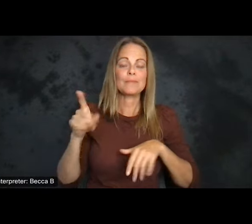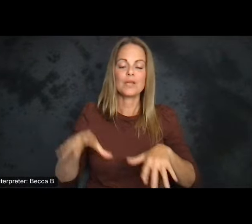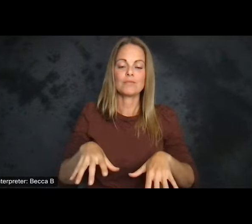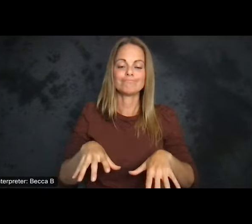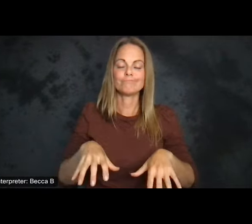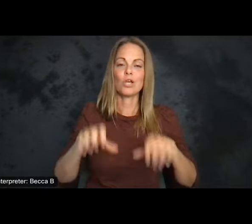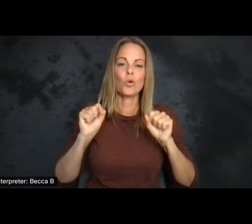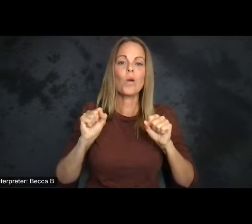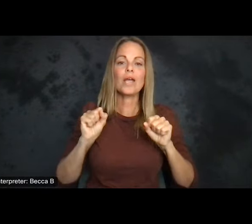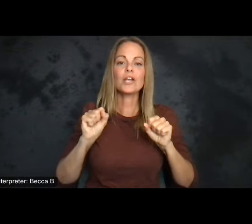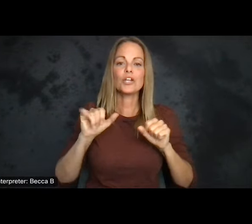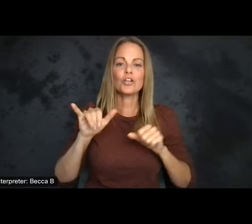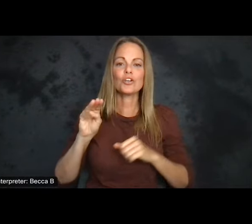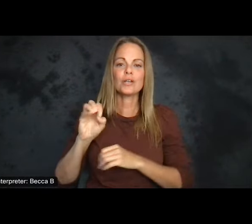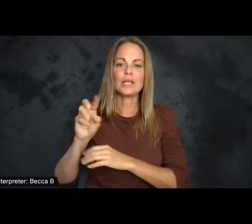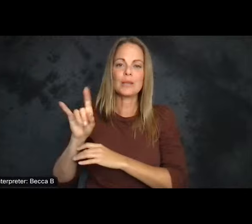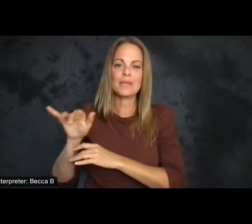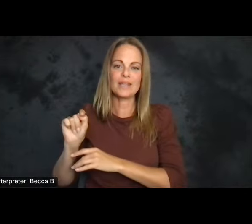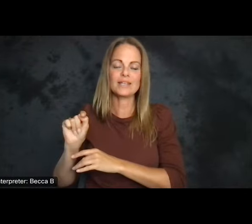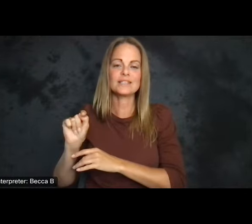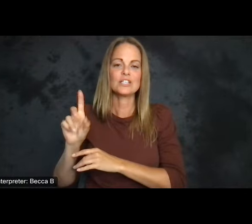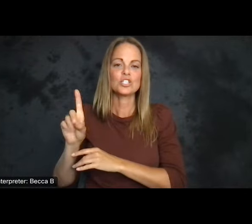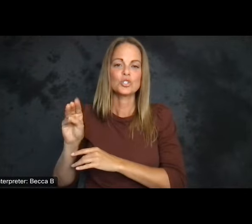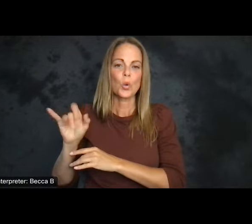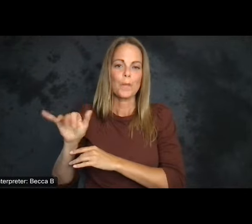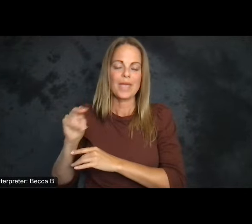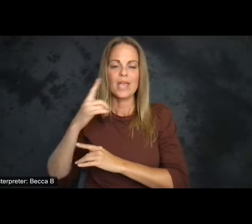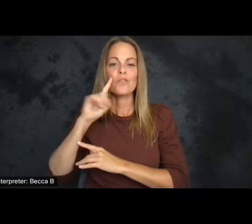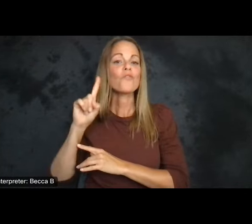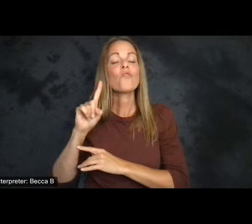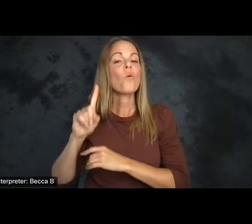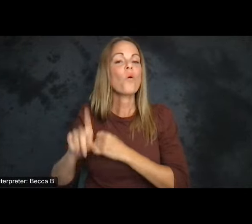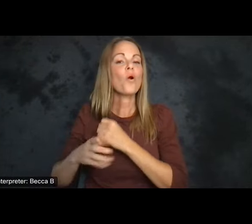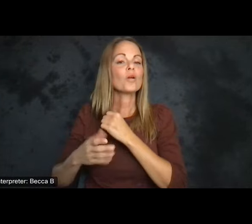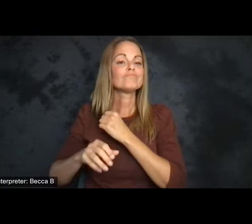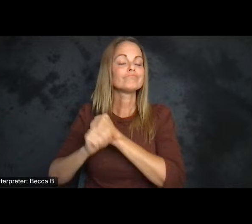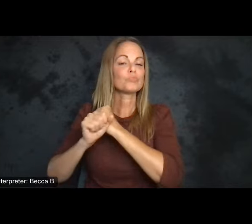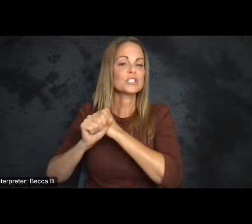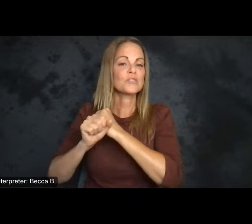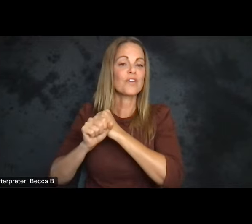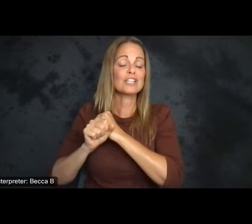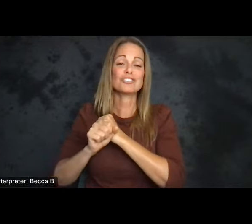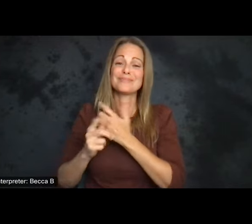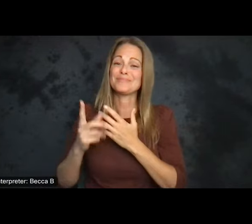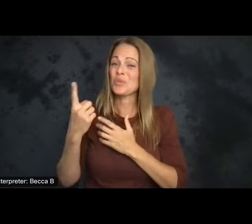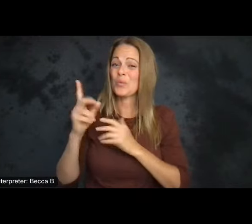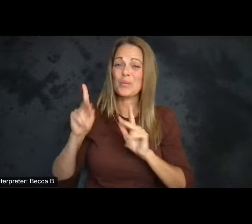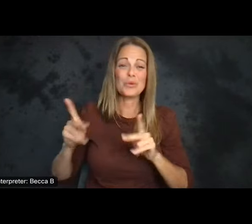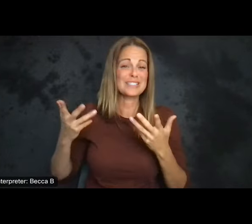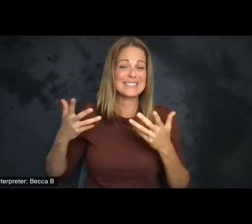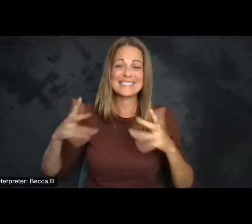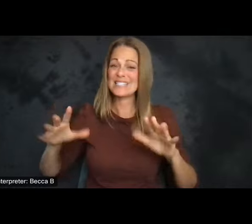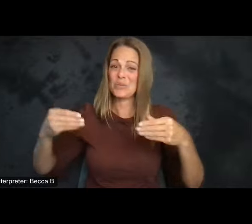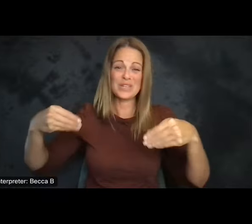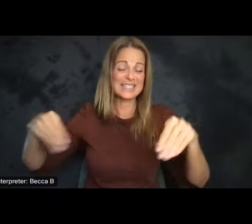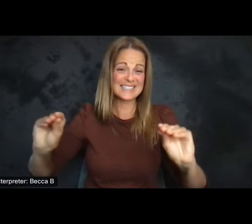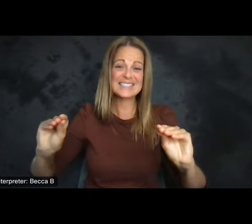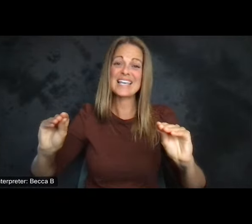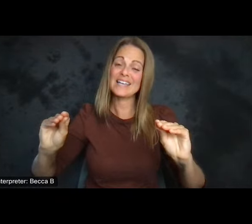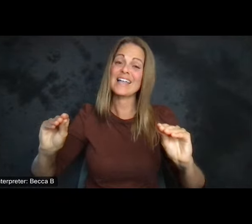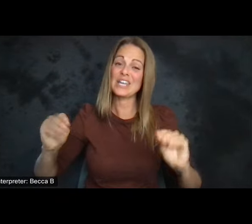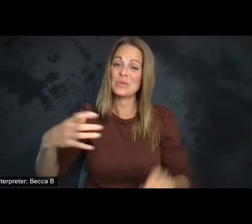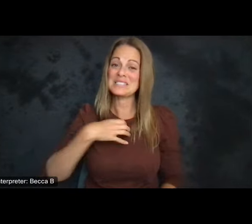domain for historic preservation purposes. One of the property owners did not want to sell, and it was appealed all the way to the U.S. Supreme Court and upheld.